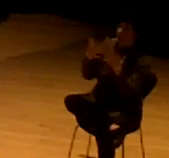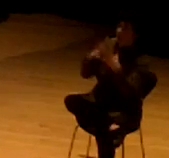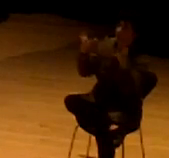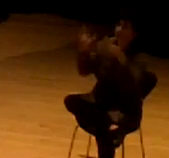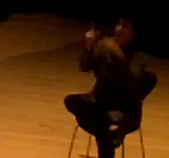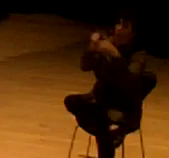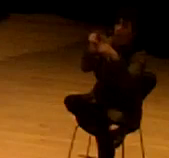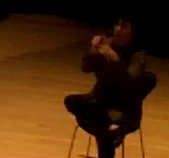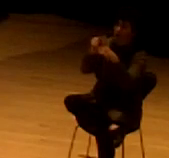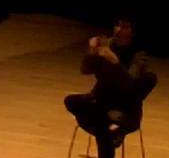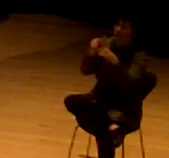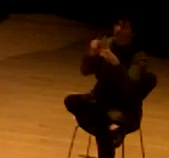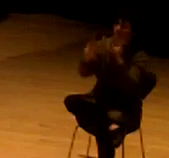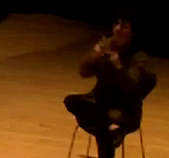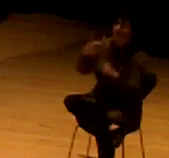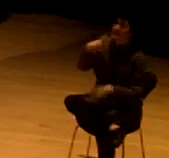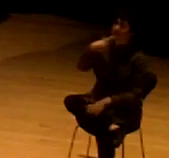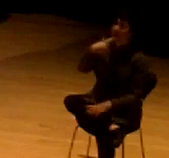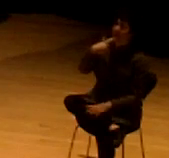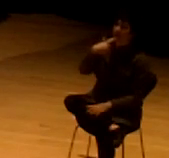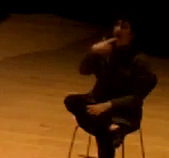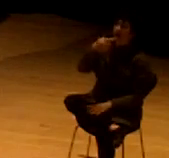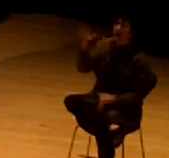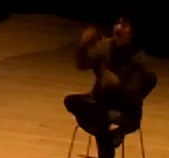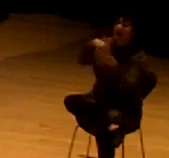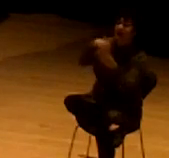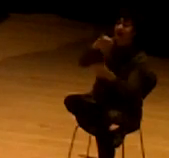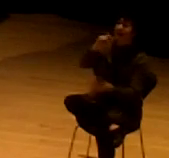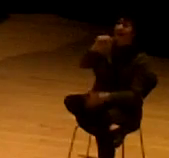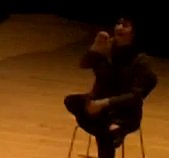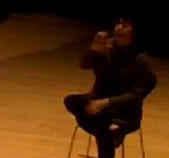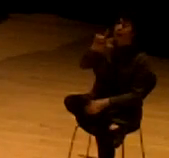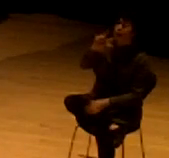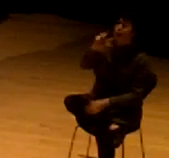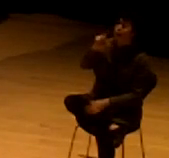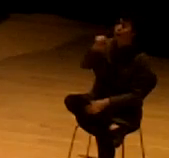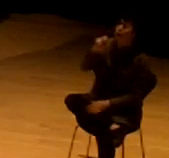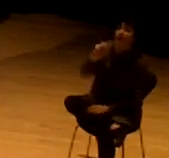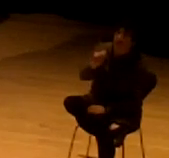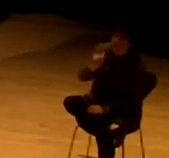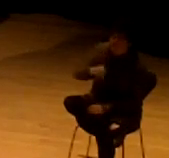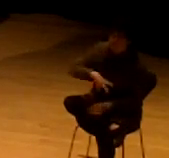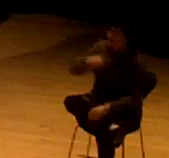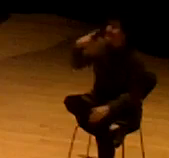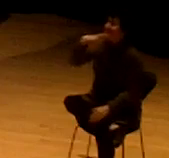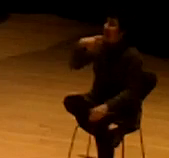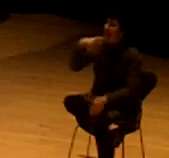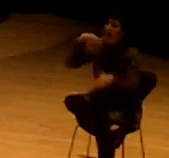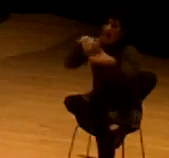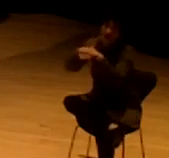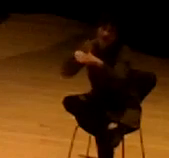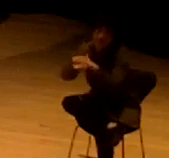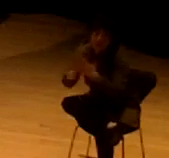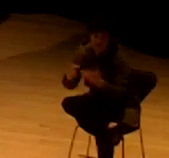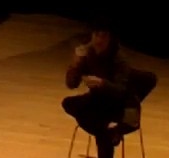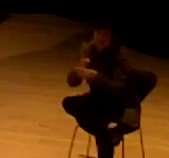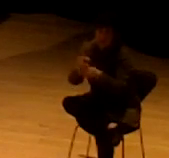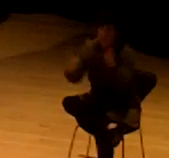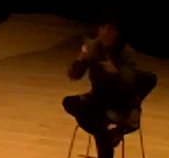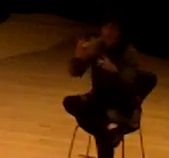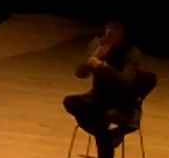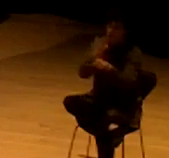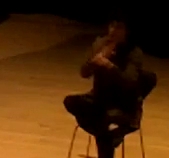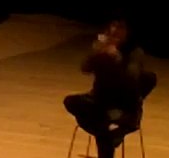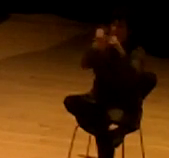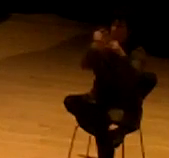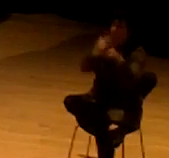lot, but we don't often apply that to our own bodies that we walk around in all the time. And I think another word that gets